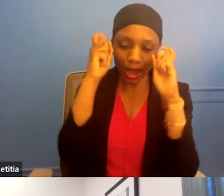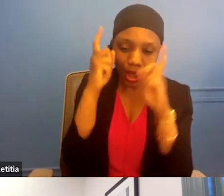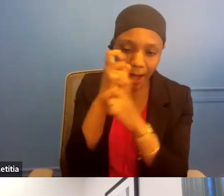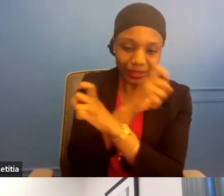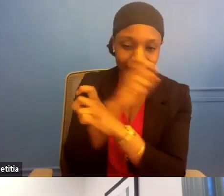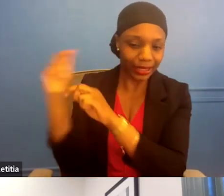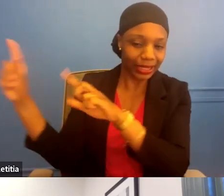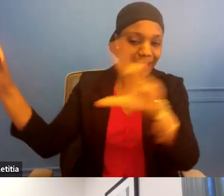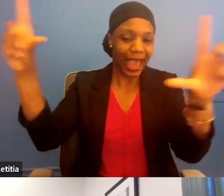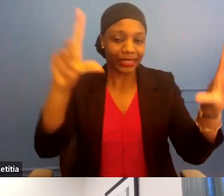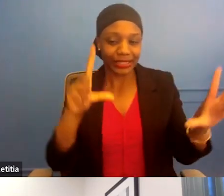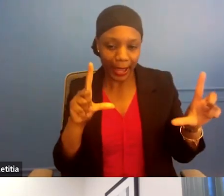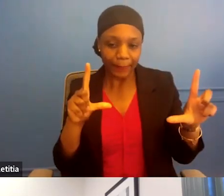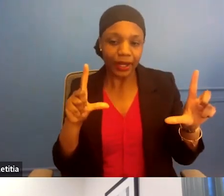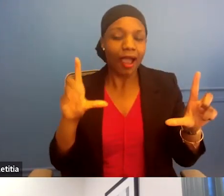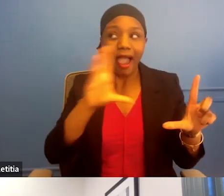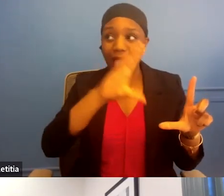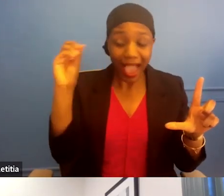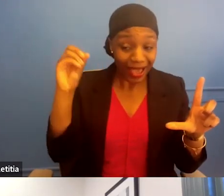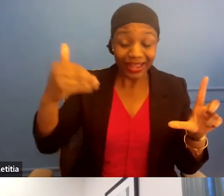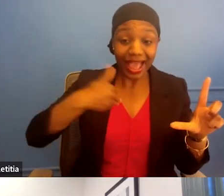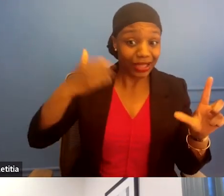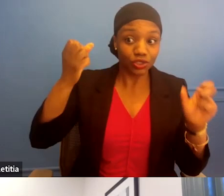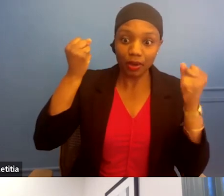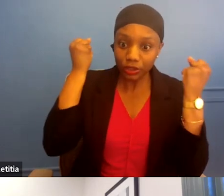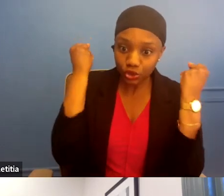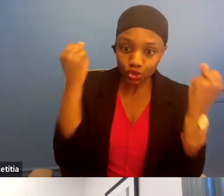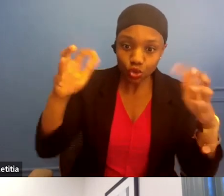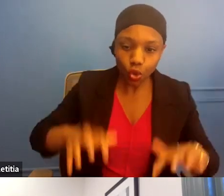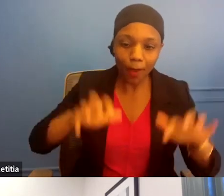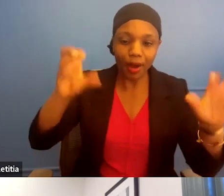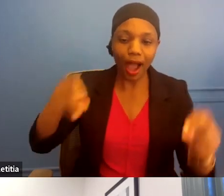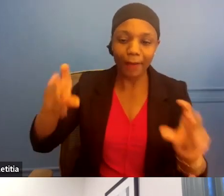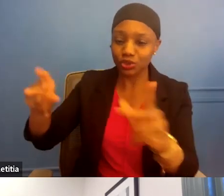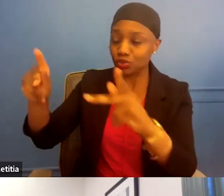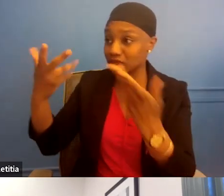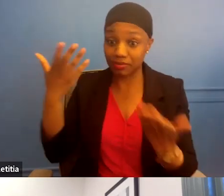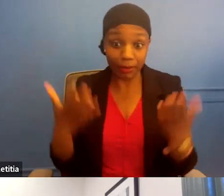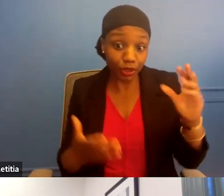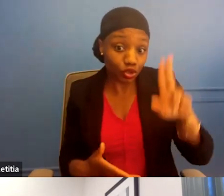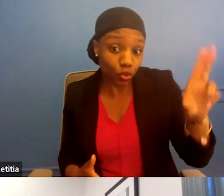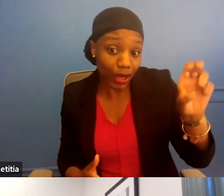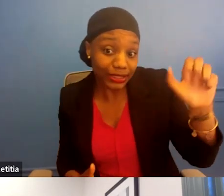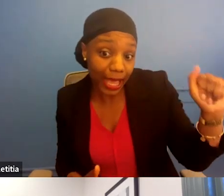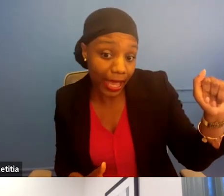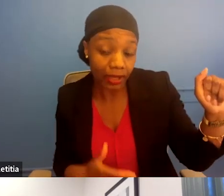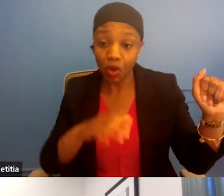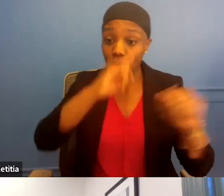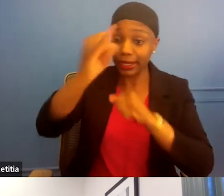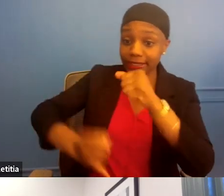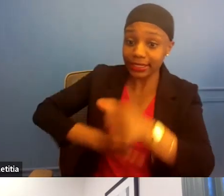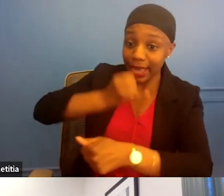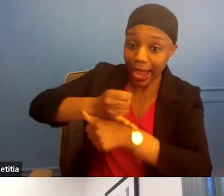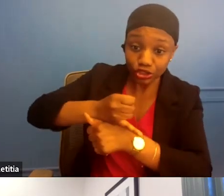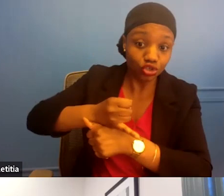and one with a ton of super exciting career opportunities, whether they're focused in the US or in international markets around the